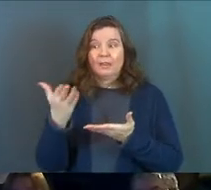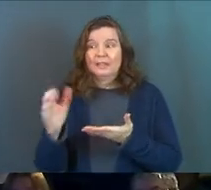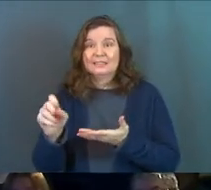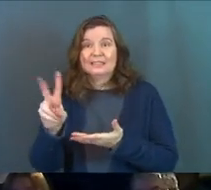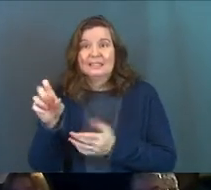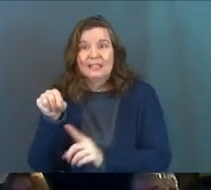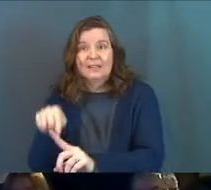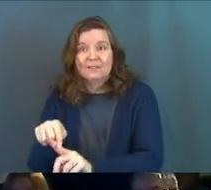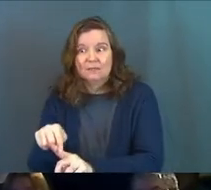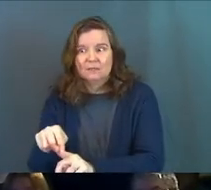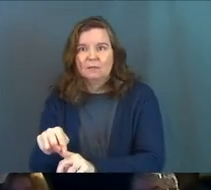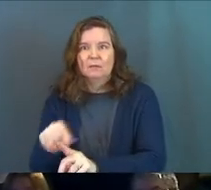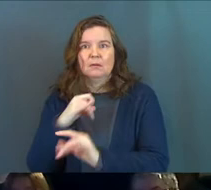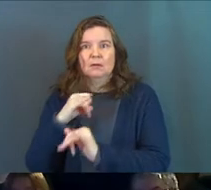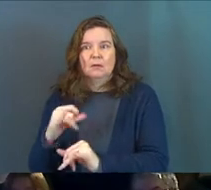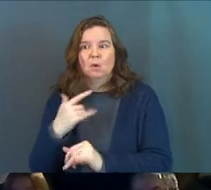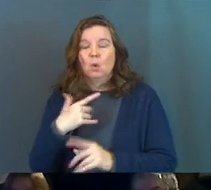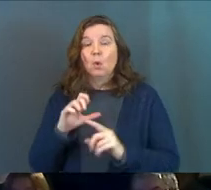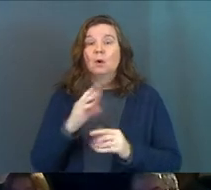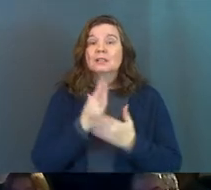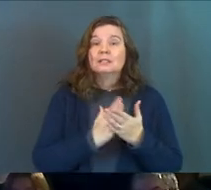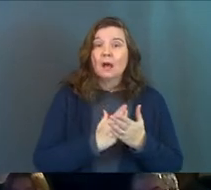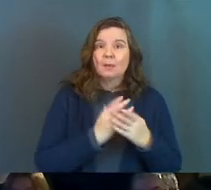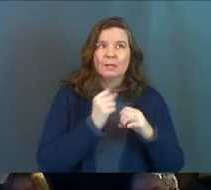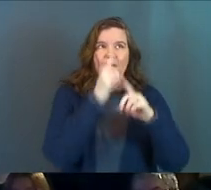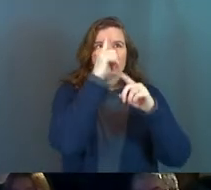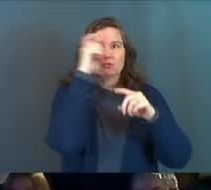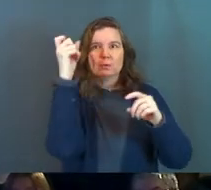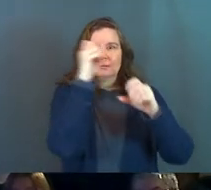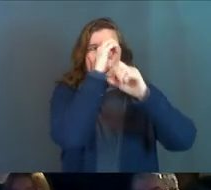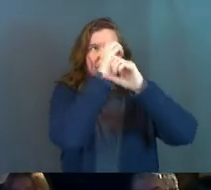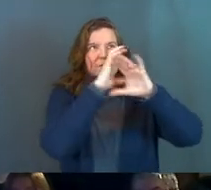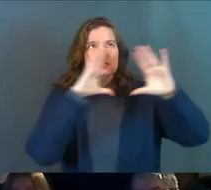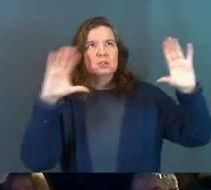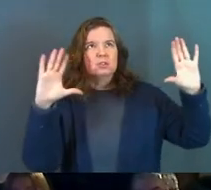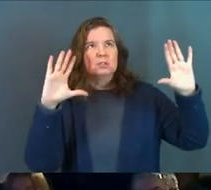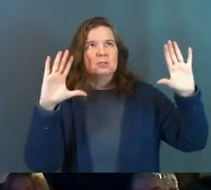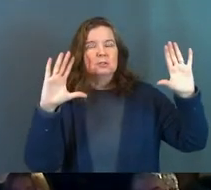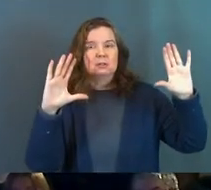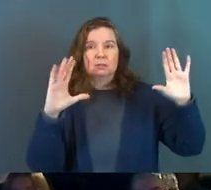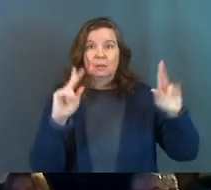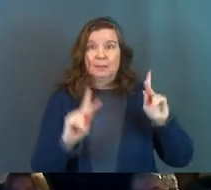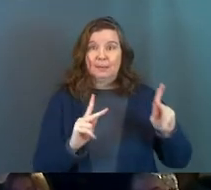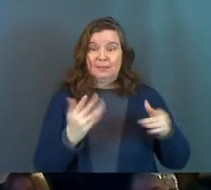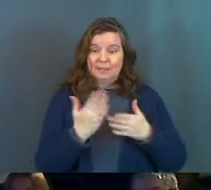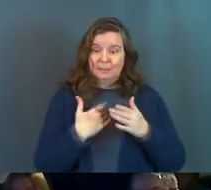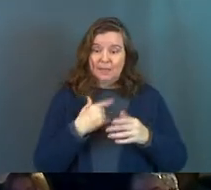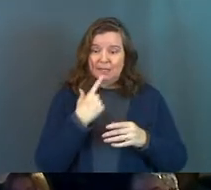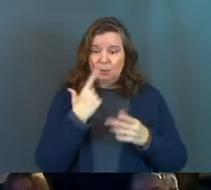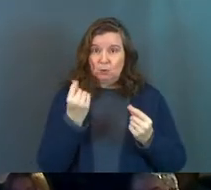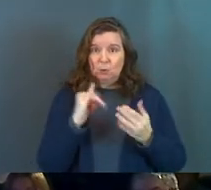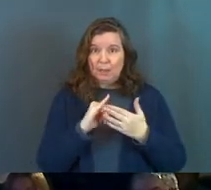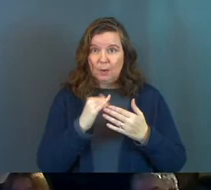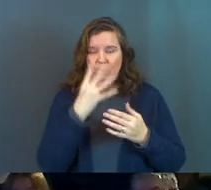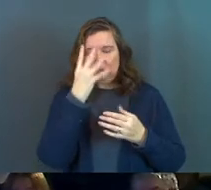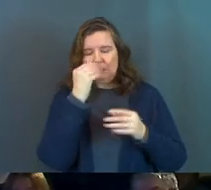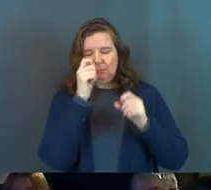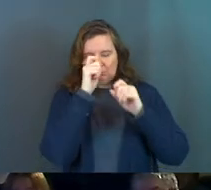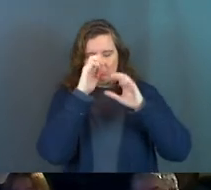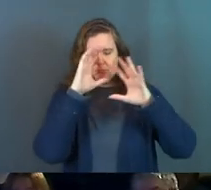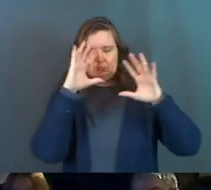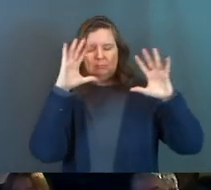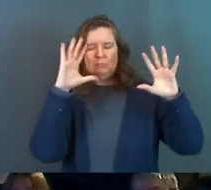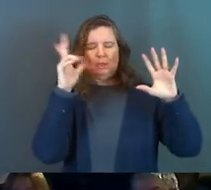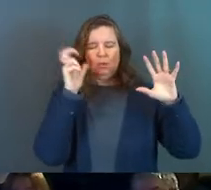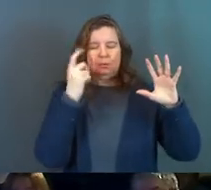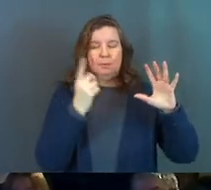Some of us, like, we get dreams and visions. I'm not going to ask you to raise your hands. We got some dreams and visions people here. God says he'll do that. We got